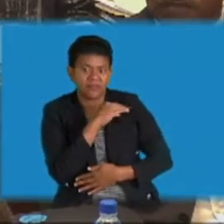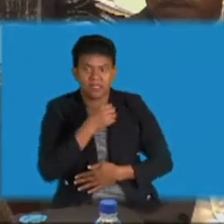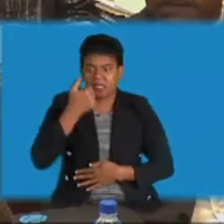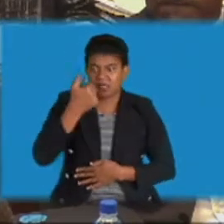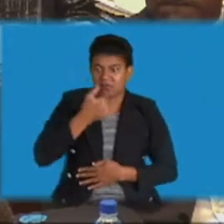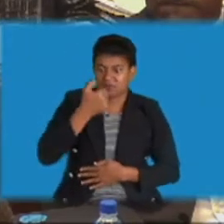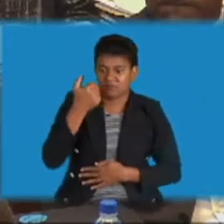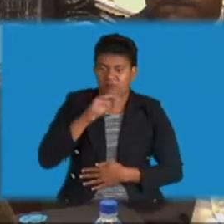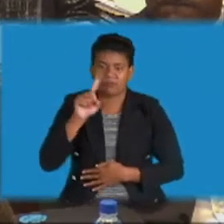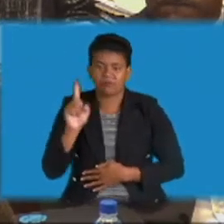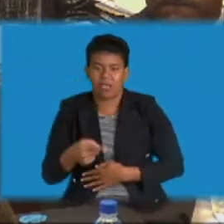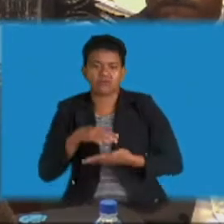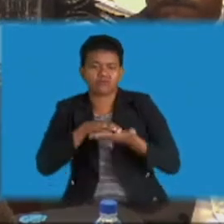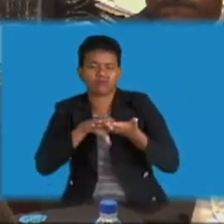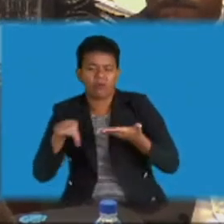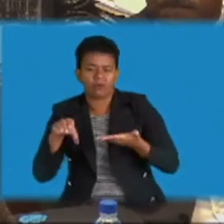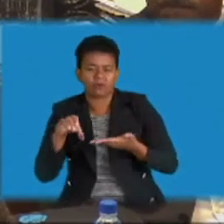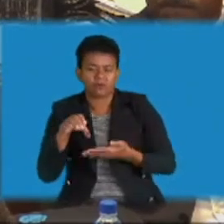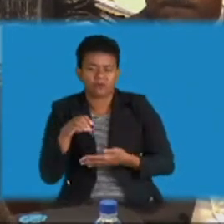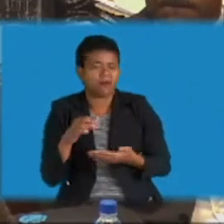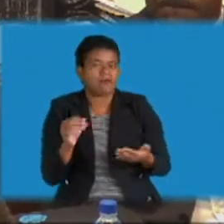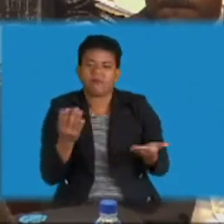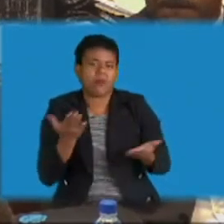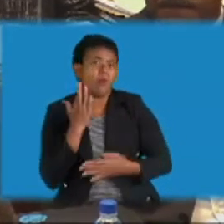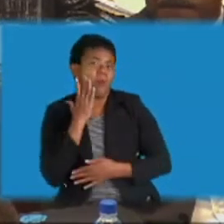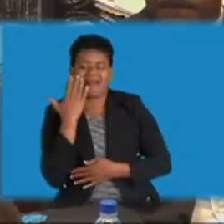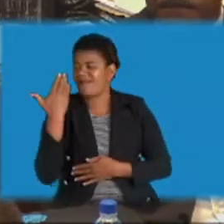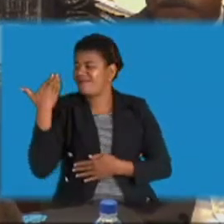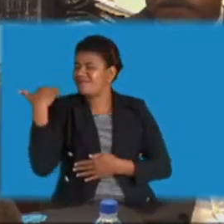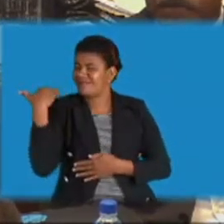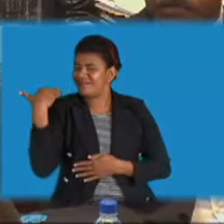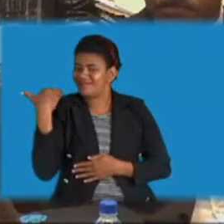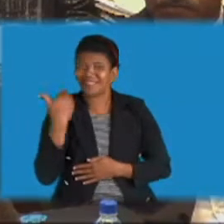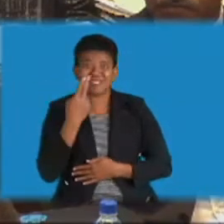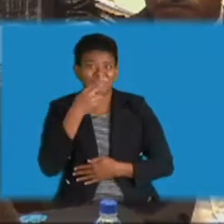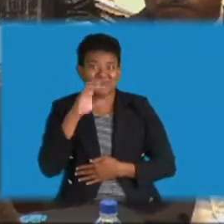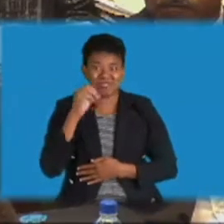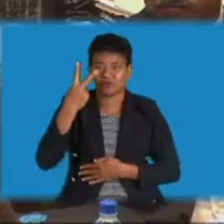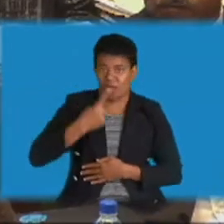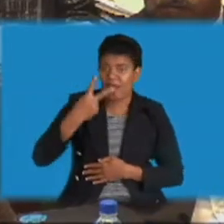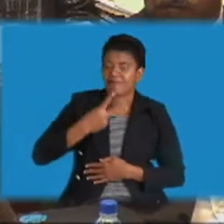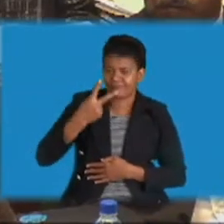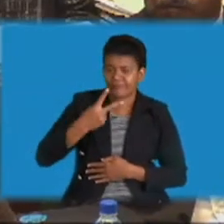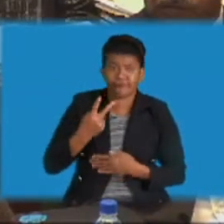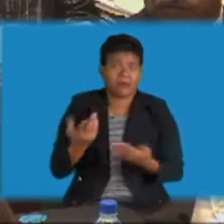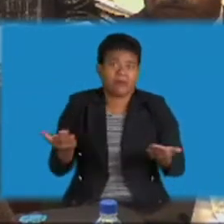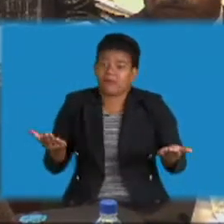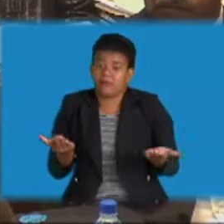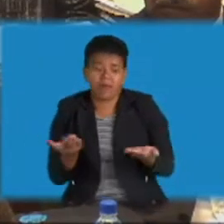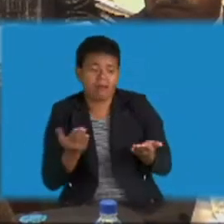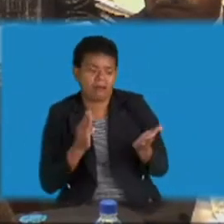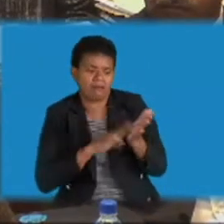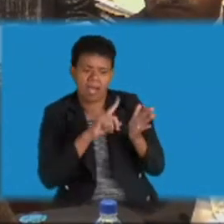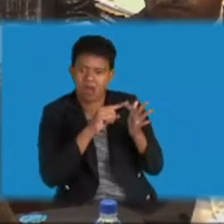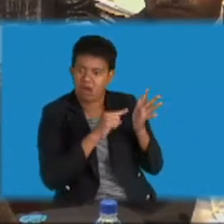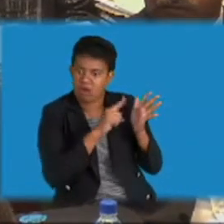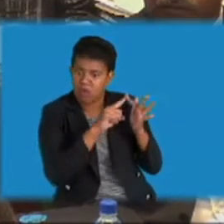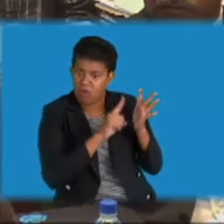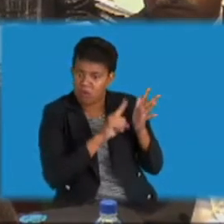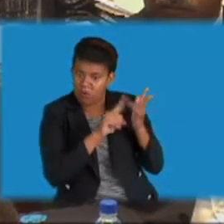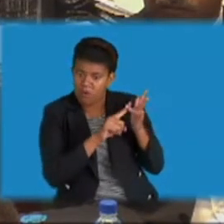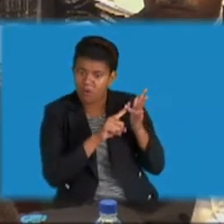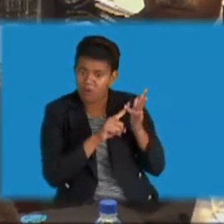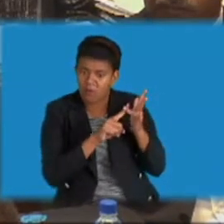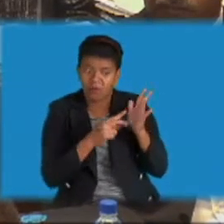$1,816,750 since 2012. These are Polololo, Nandi,